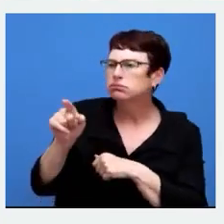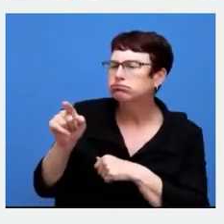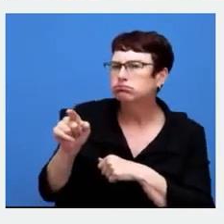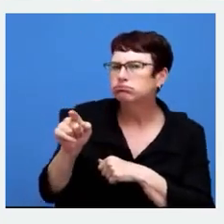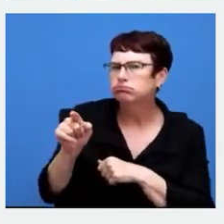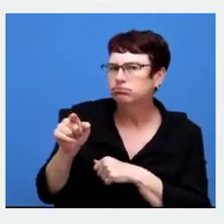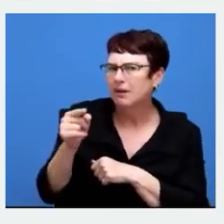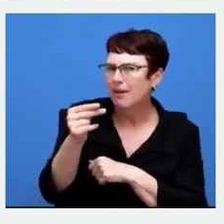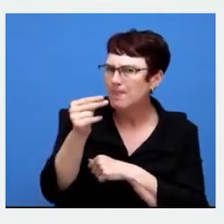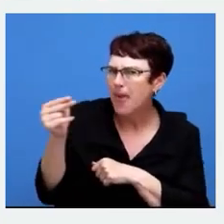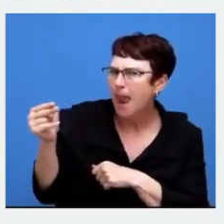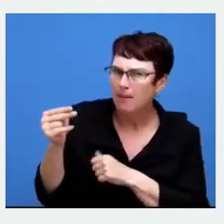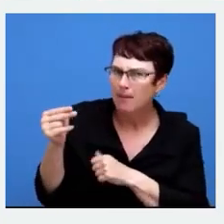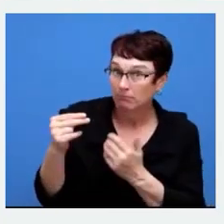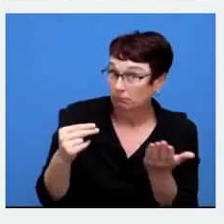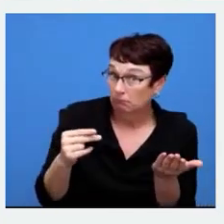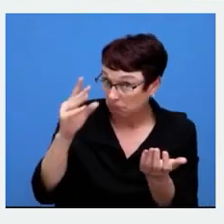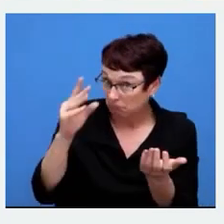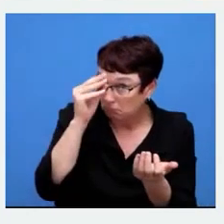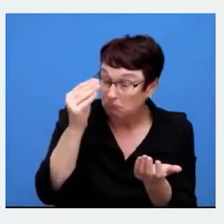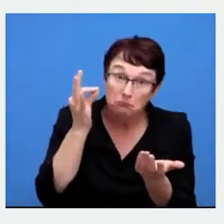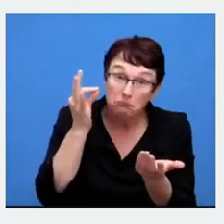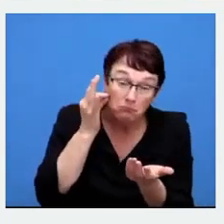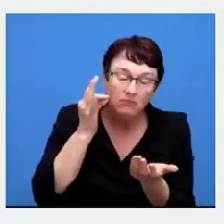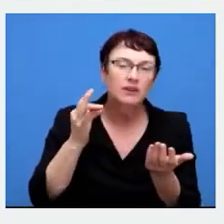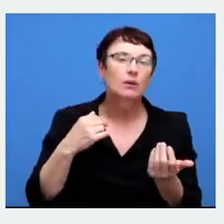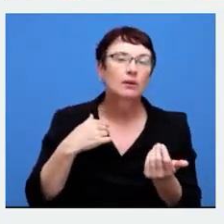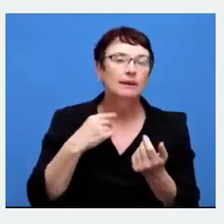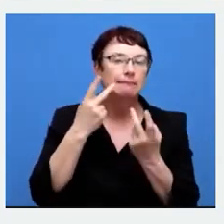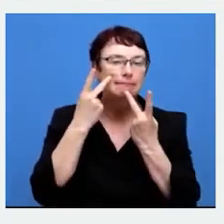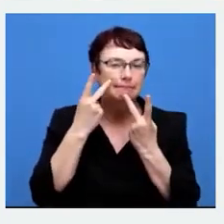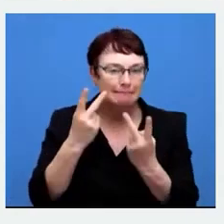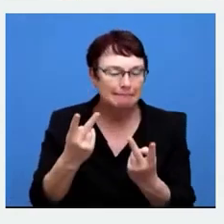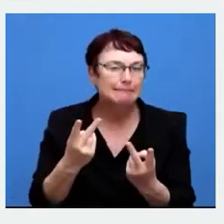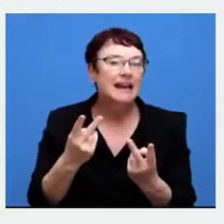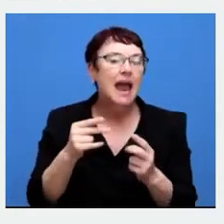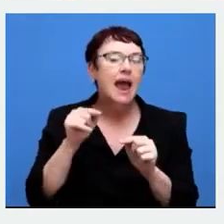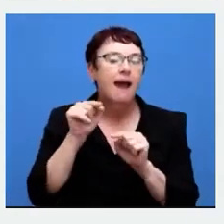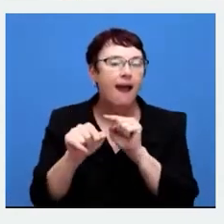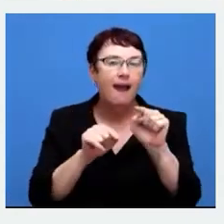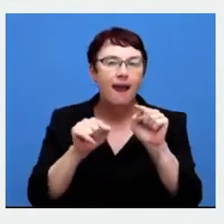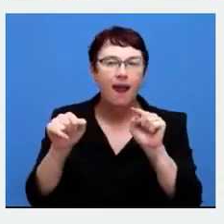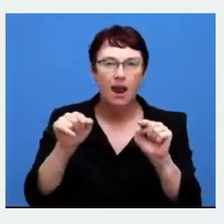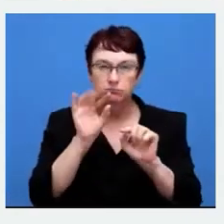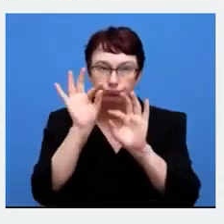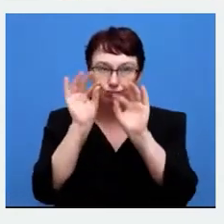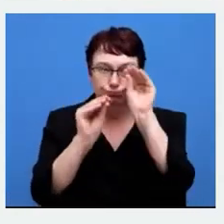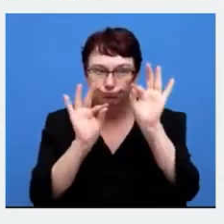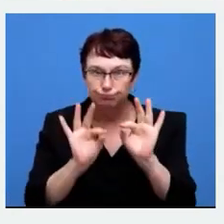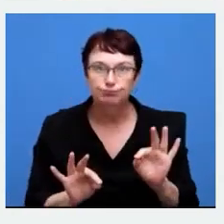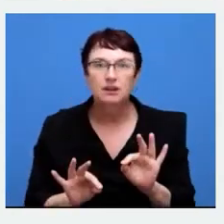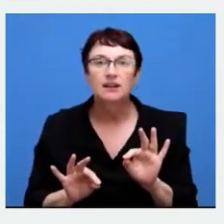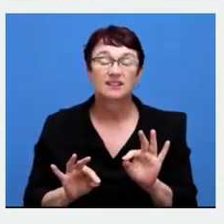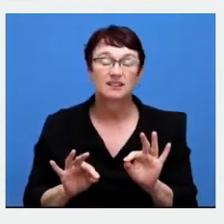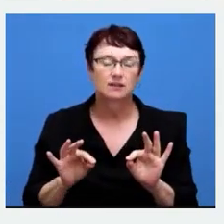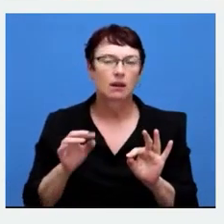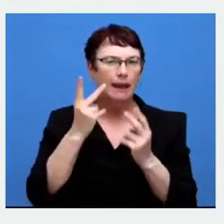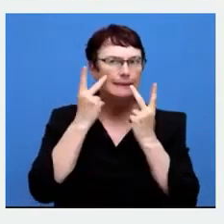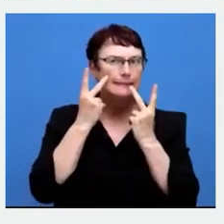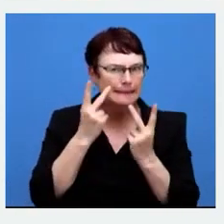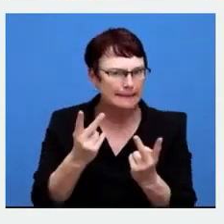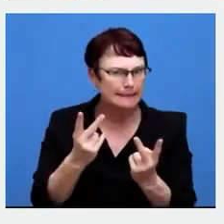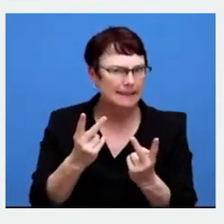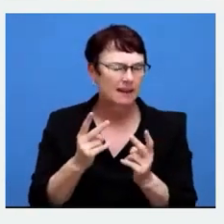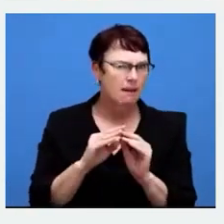will go more into detail, which means a very specific use of the city. Violence and